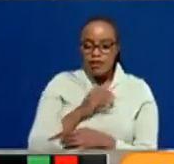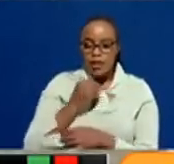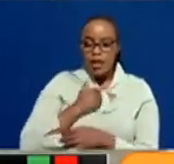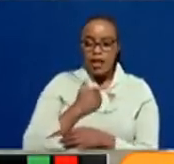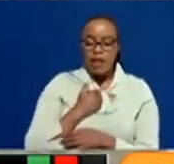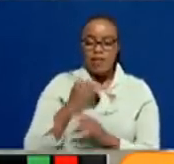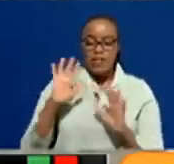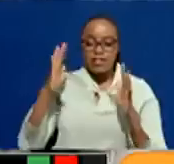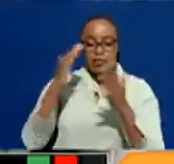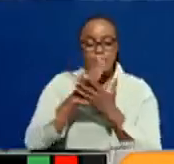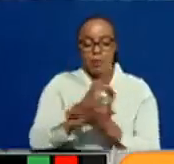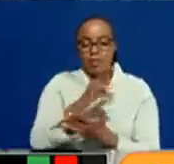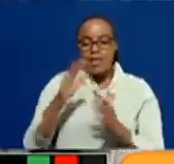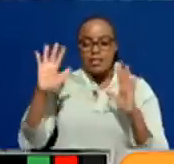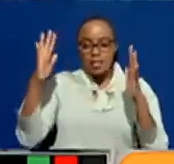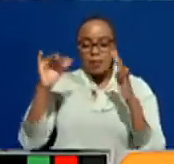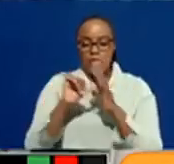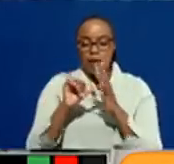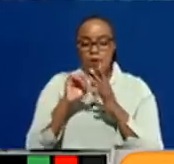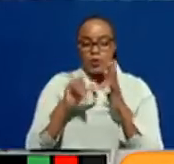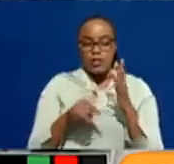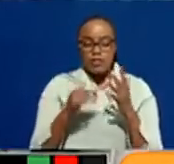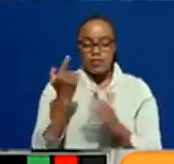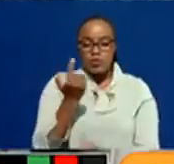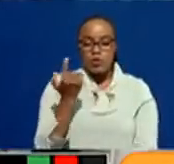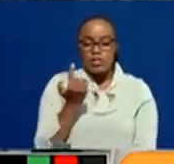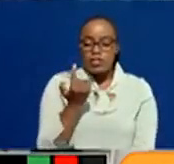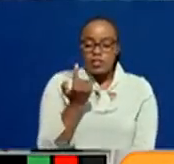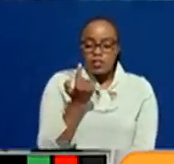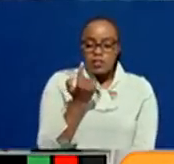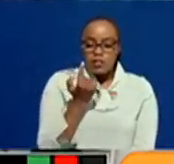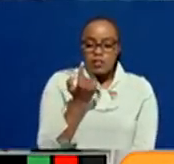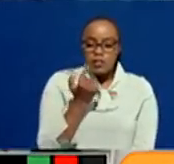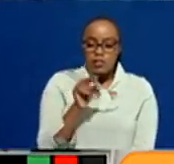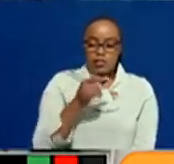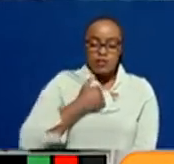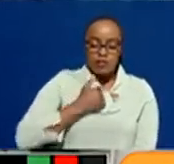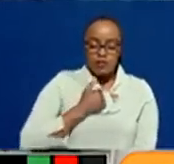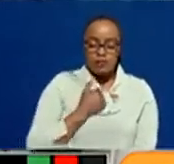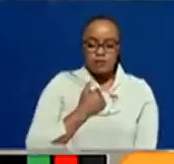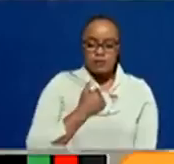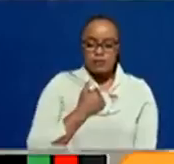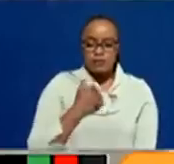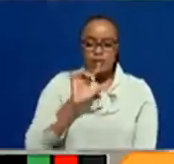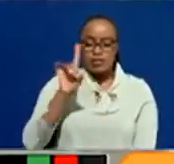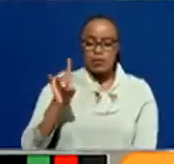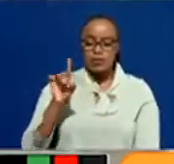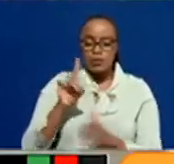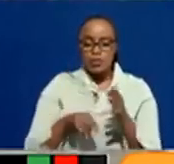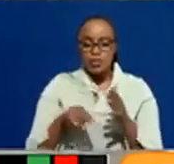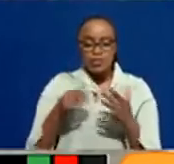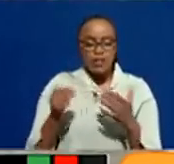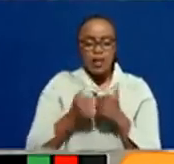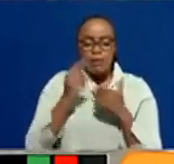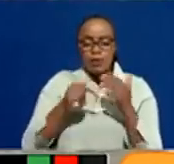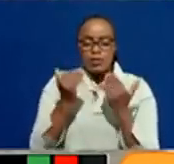lot about what's going to happen. Now, the problem is that you're just going to be, it's a pendulum, it's a yin and yang. And the question is, what's